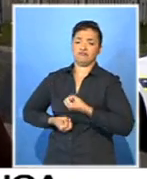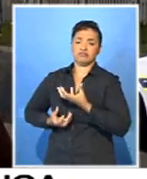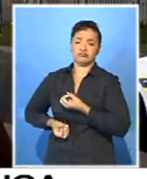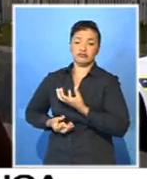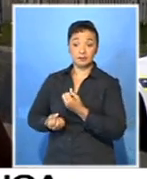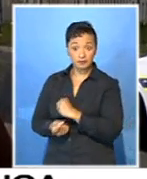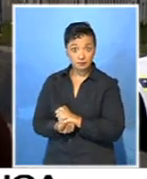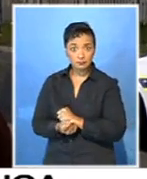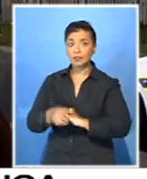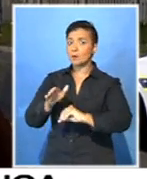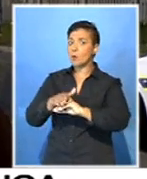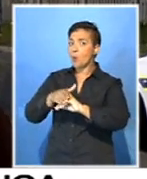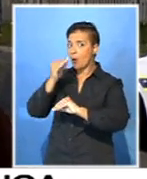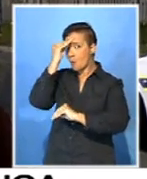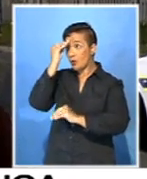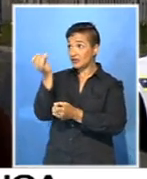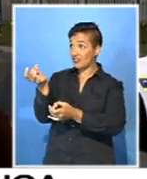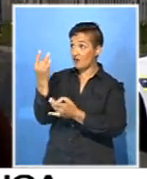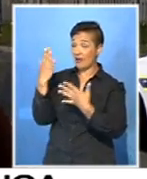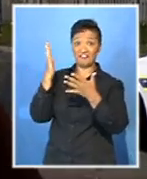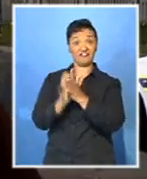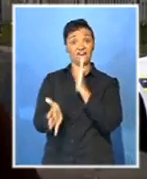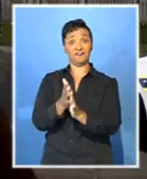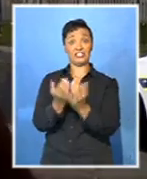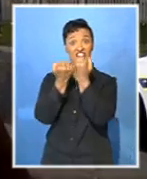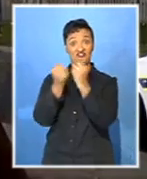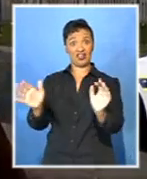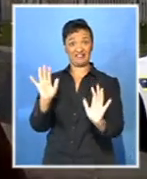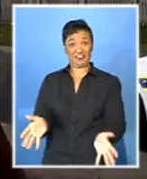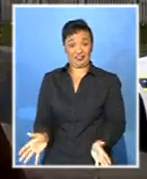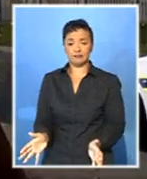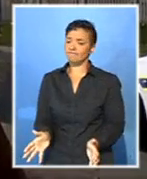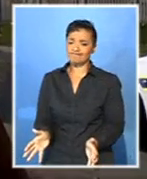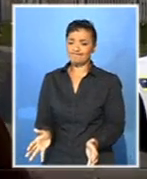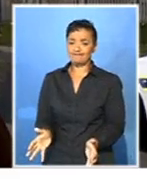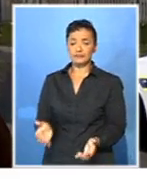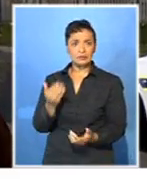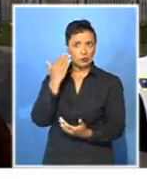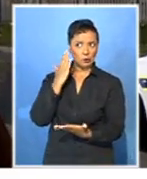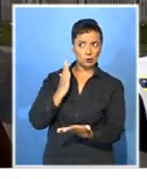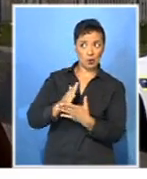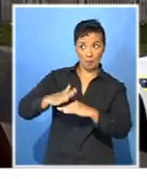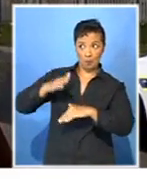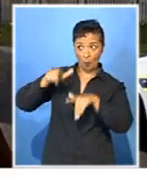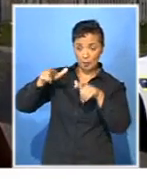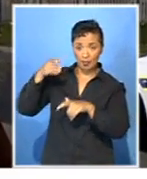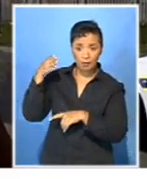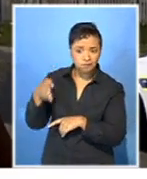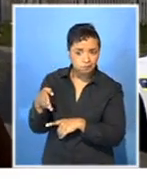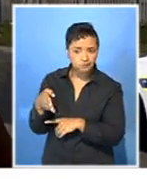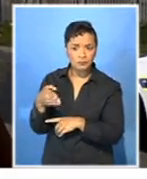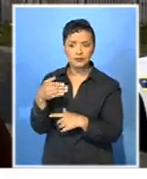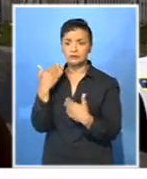understand further from the police is that the operation is still not finished. It's unclear at this stage whether there are still more hostages